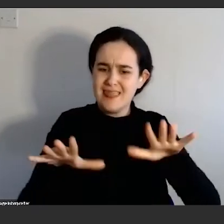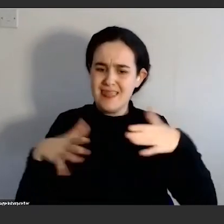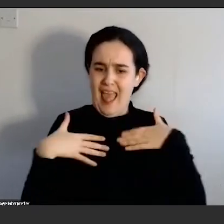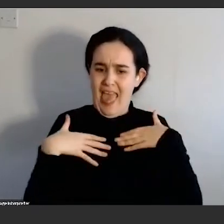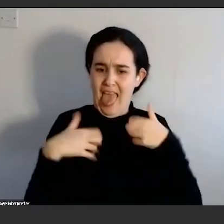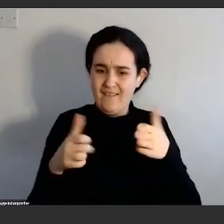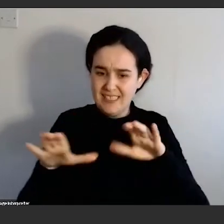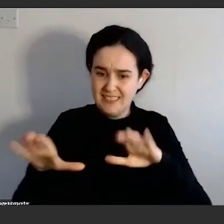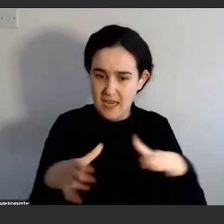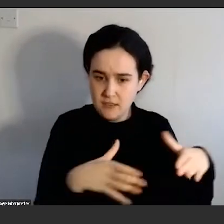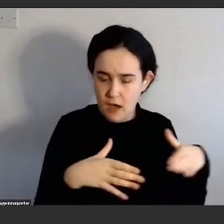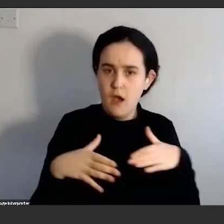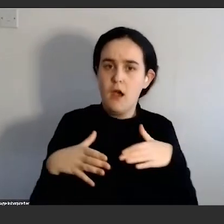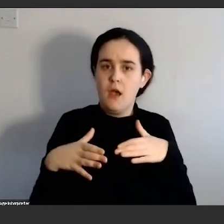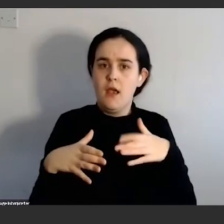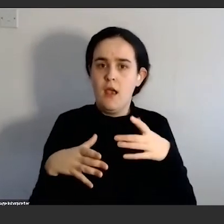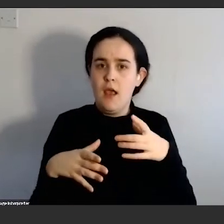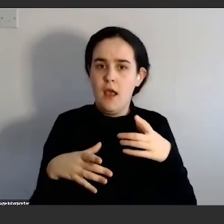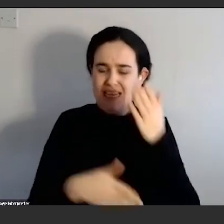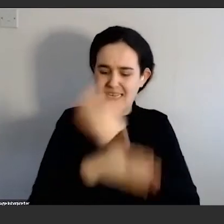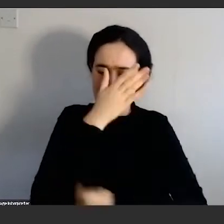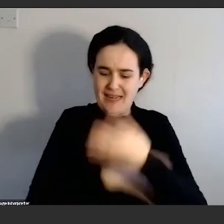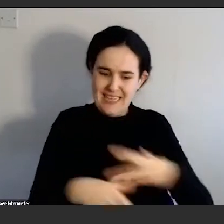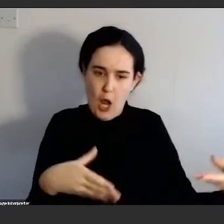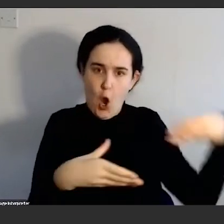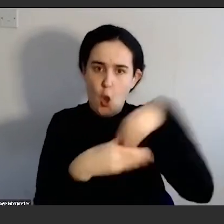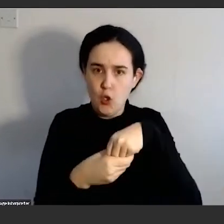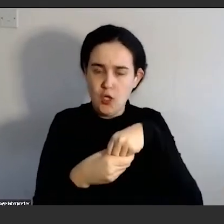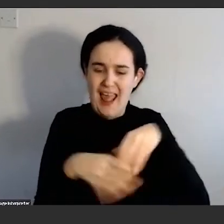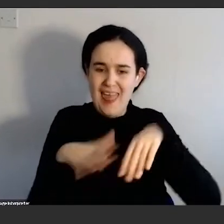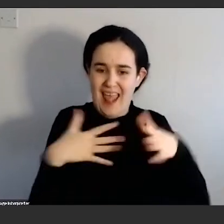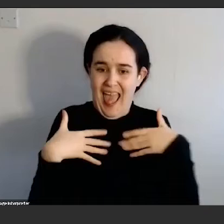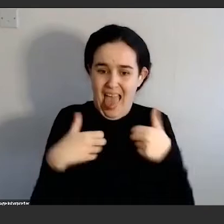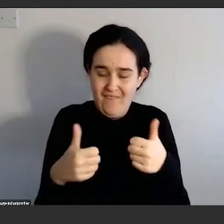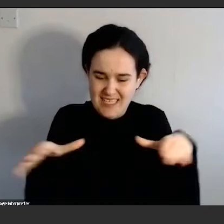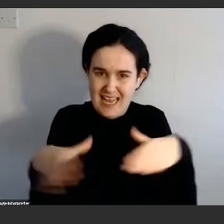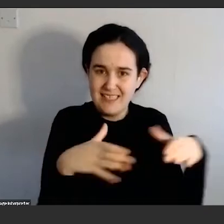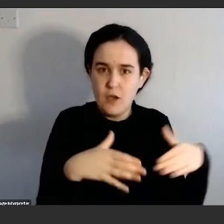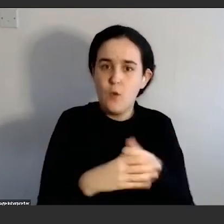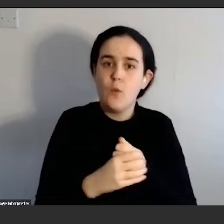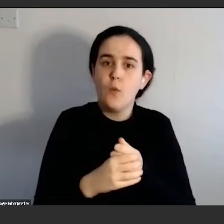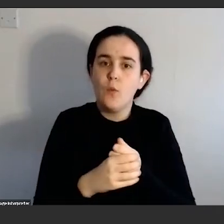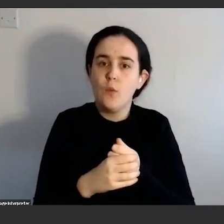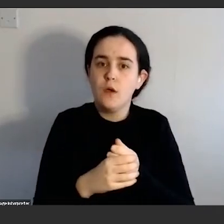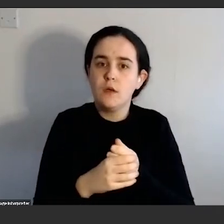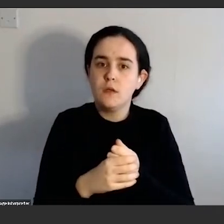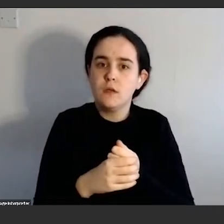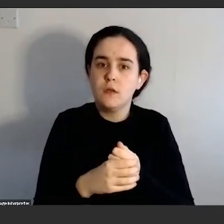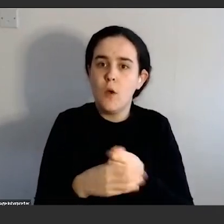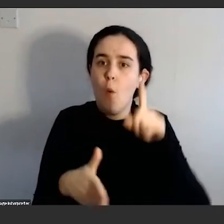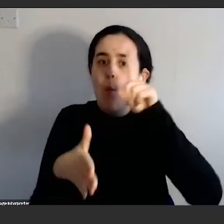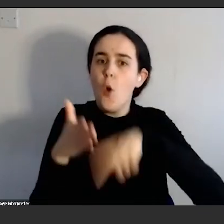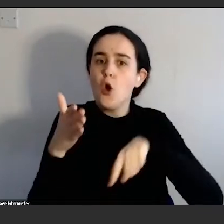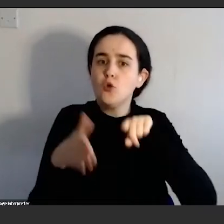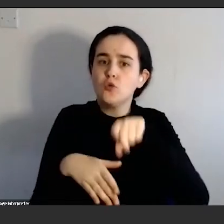in the health sector. What do you suggest is done about that? Go